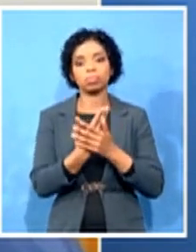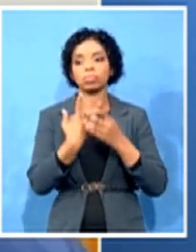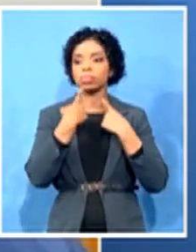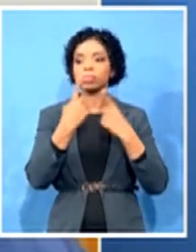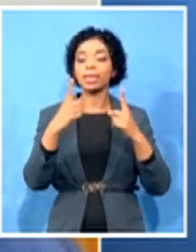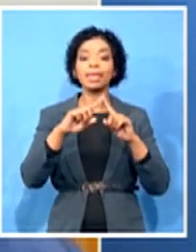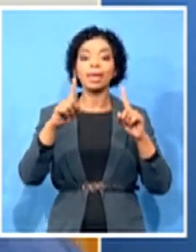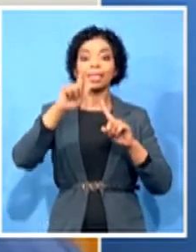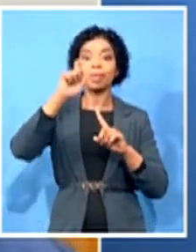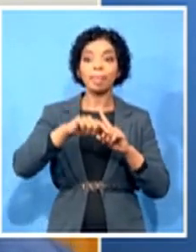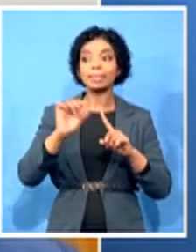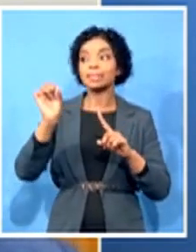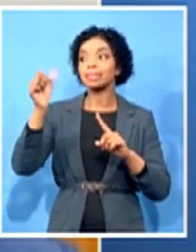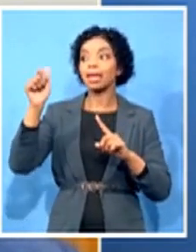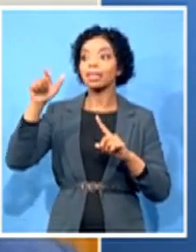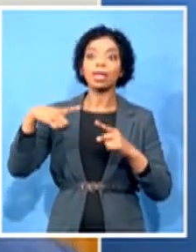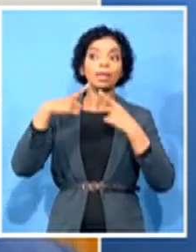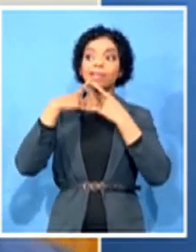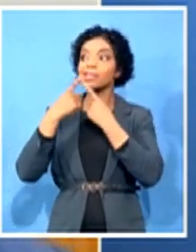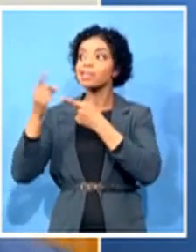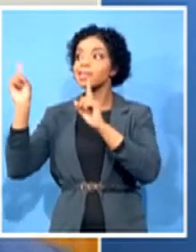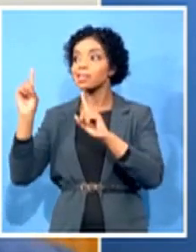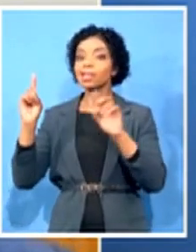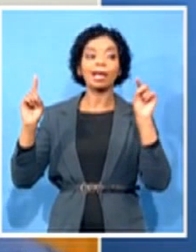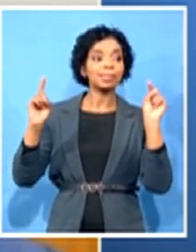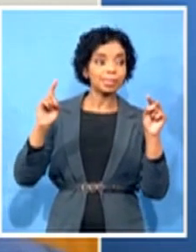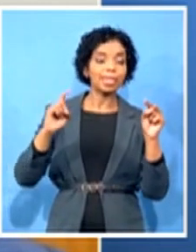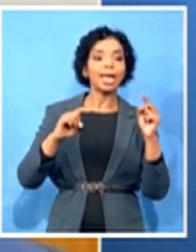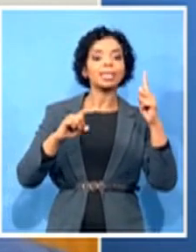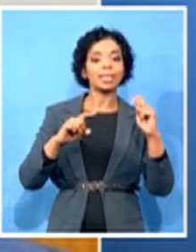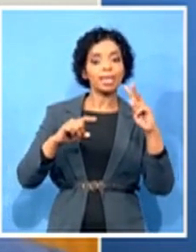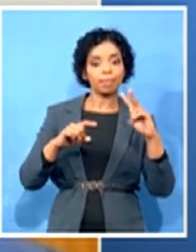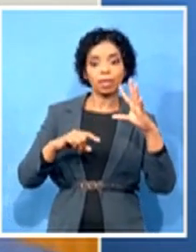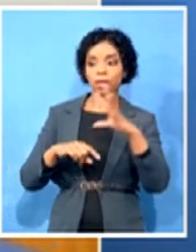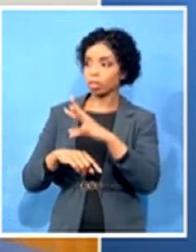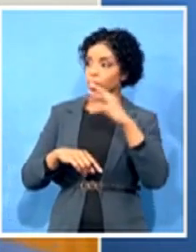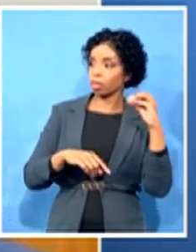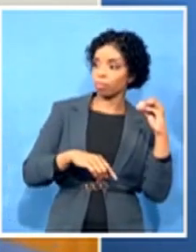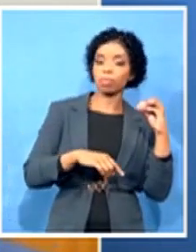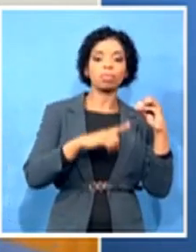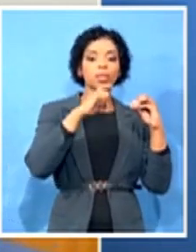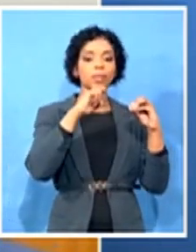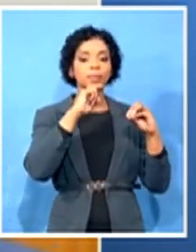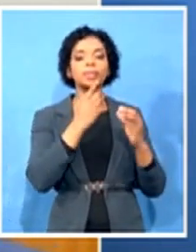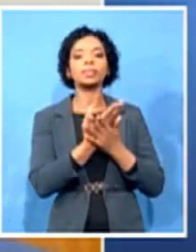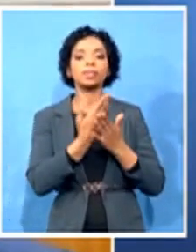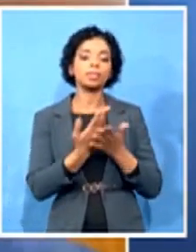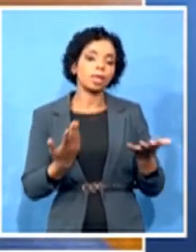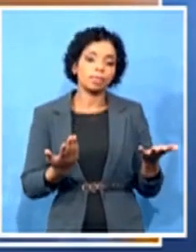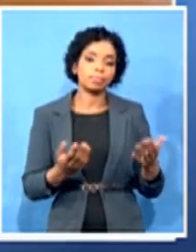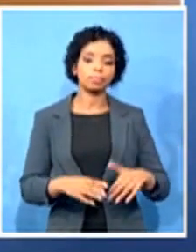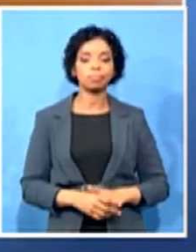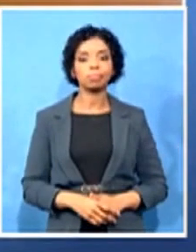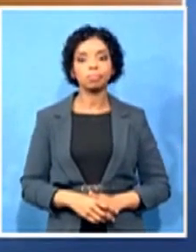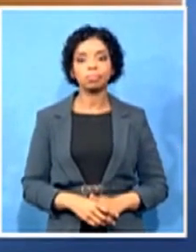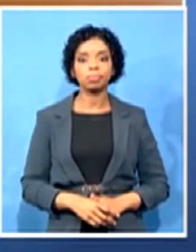it, it's out in the public domain. Then they can use it because confidentiality is lost. Elton Hart, an attorney at the